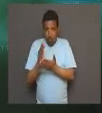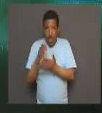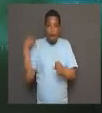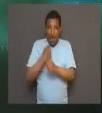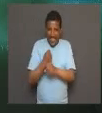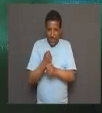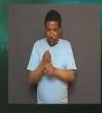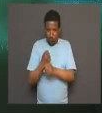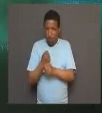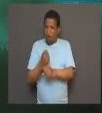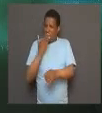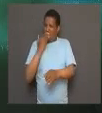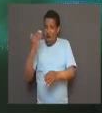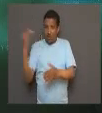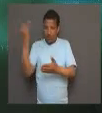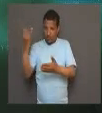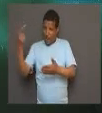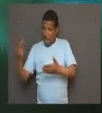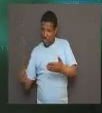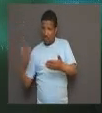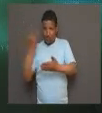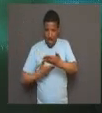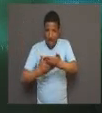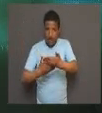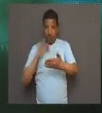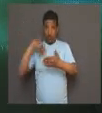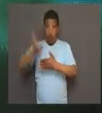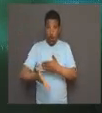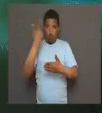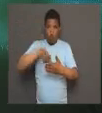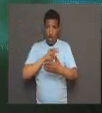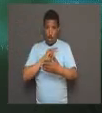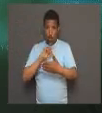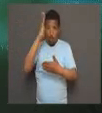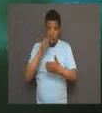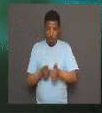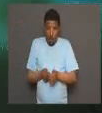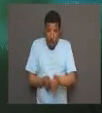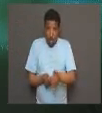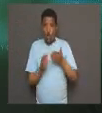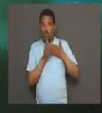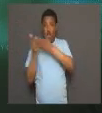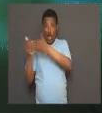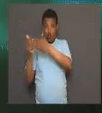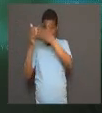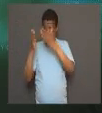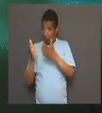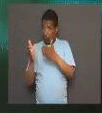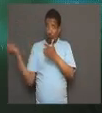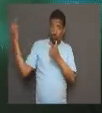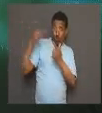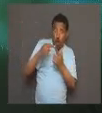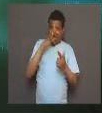good sketch map. Then we will follow the guidelines to create